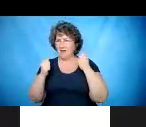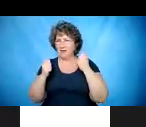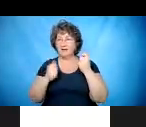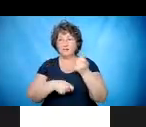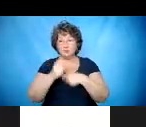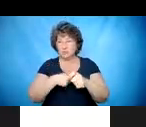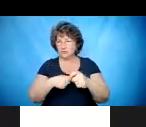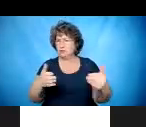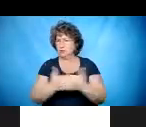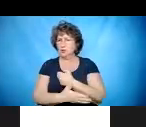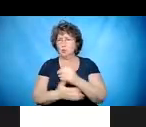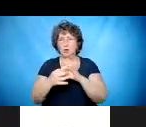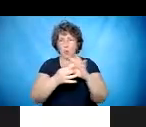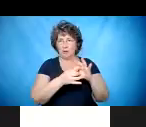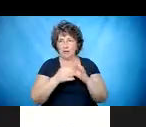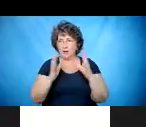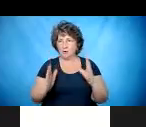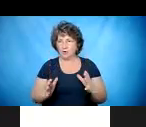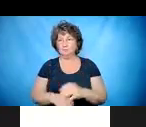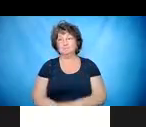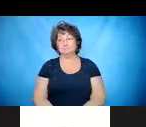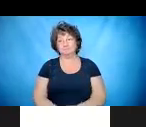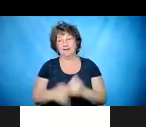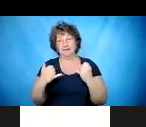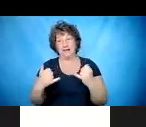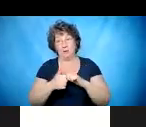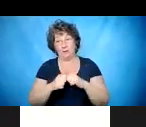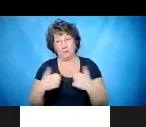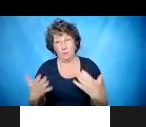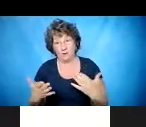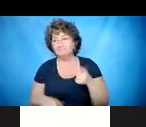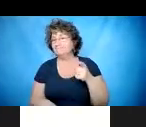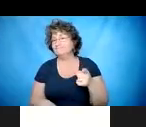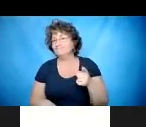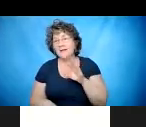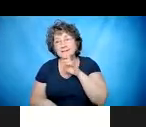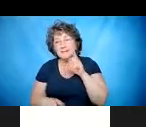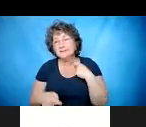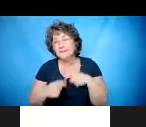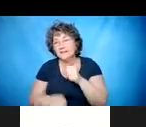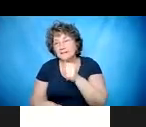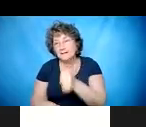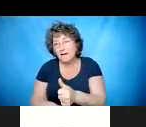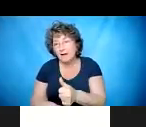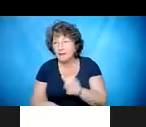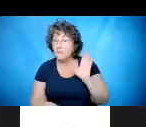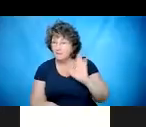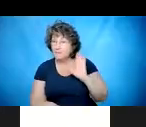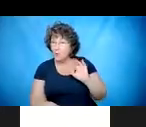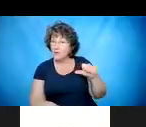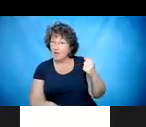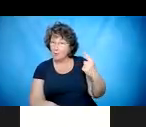Now, the barrier is that she doesn't speak Spanish, and I need someone who speaks Spanish. Thank you very much.